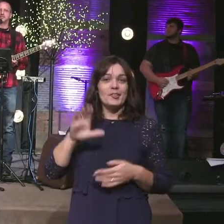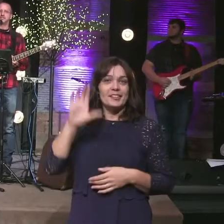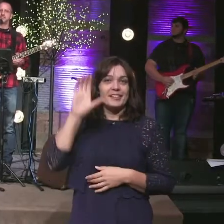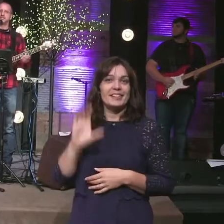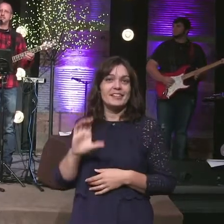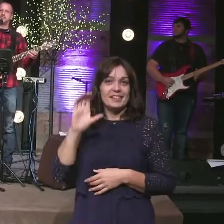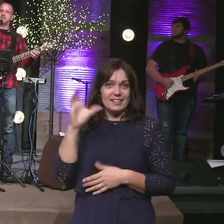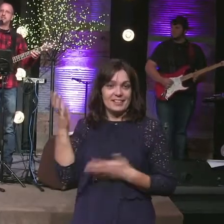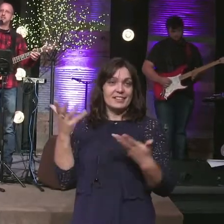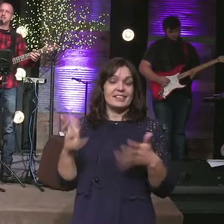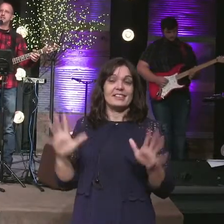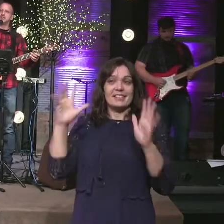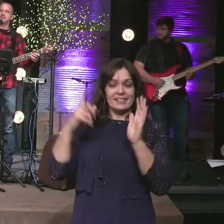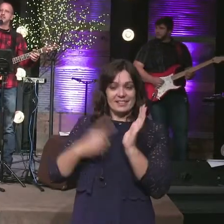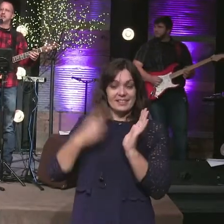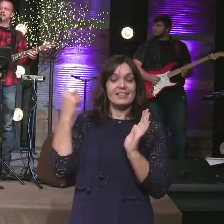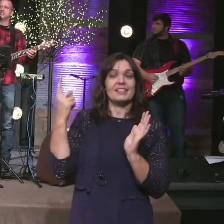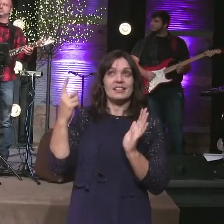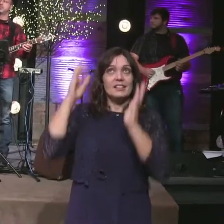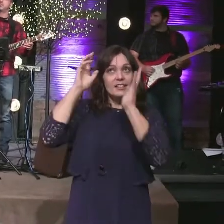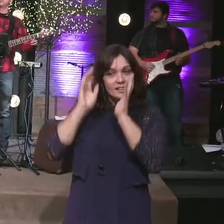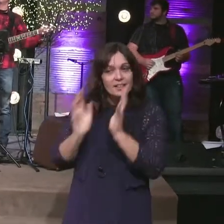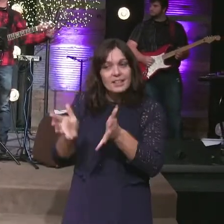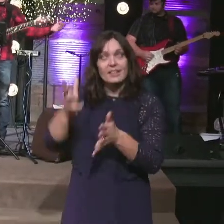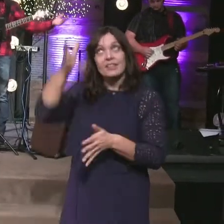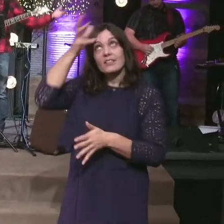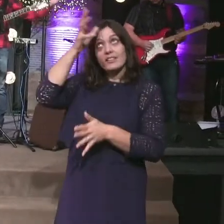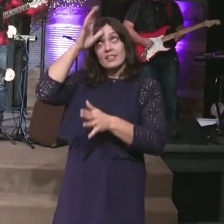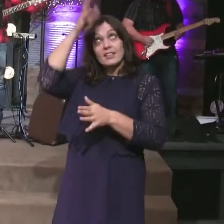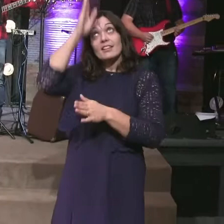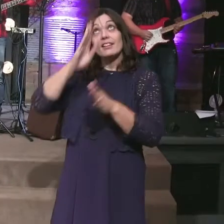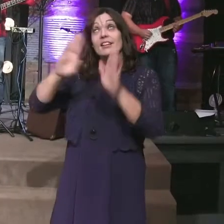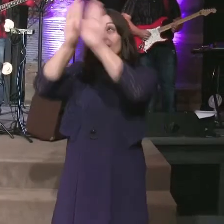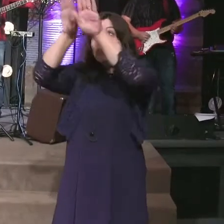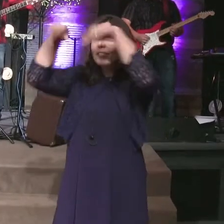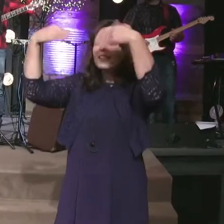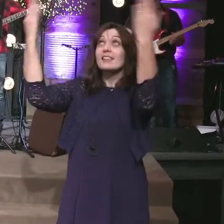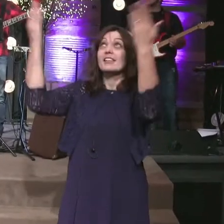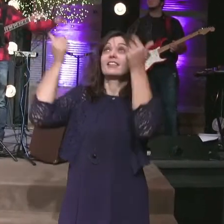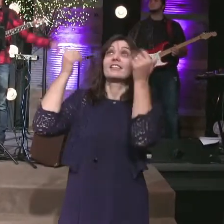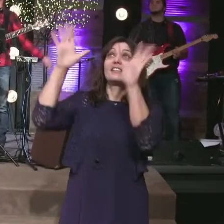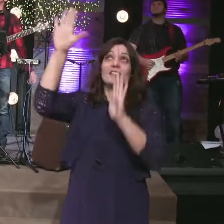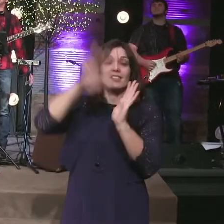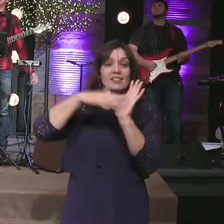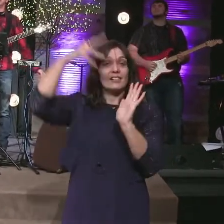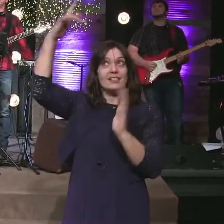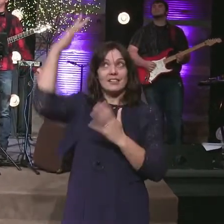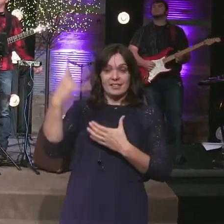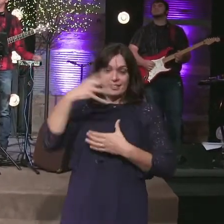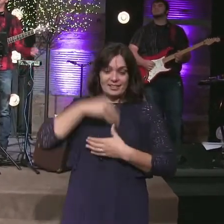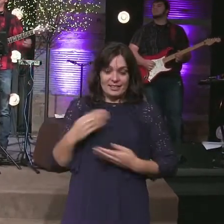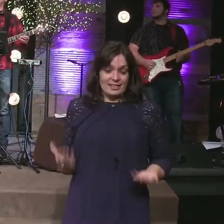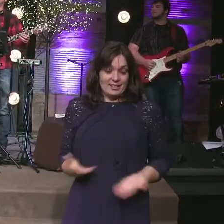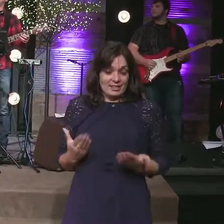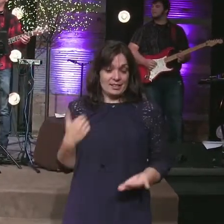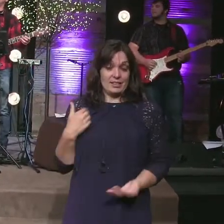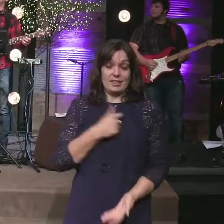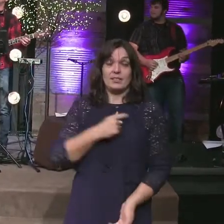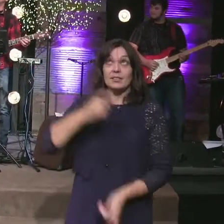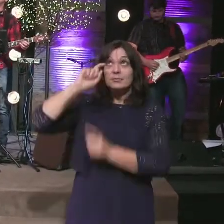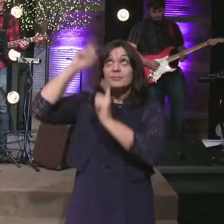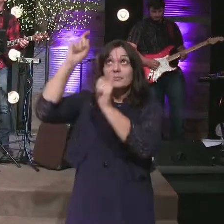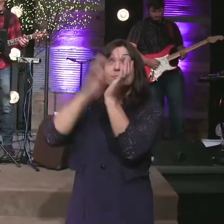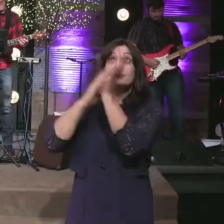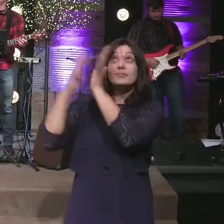just leave it there. Father God, just open up the heavens this morning. Just let your glory fall on us. We just give you all the praise and glory.